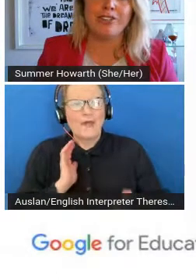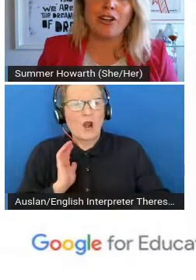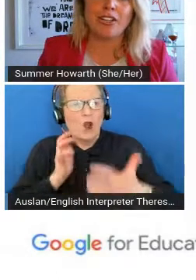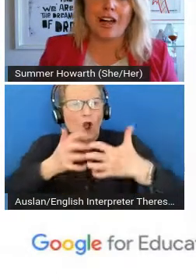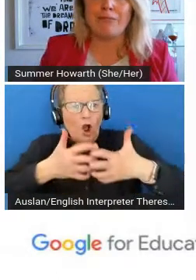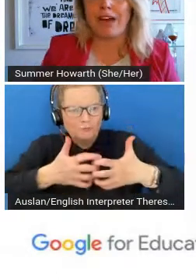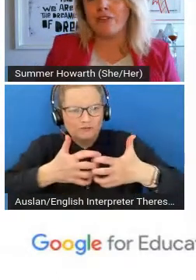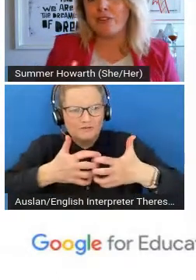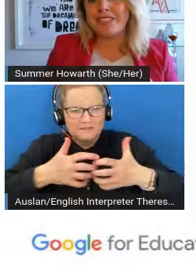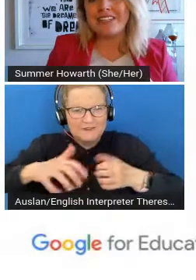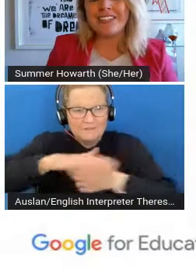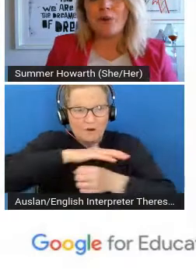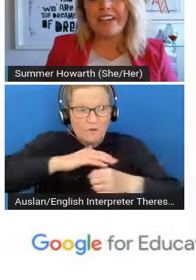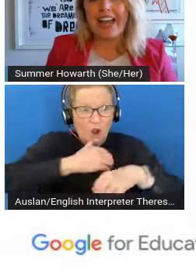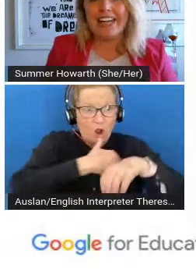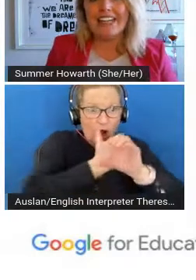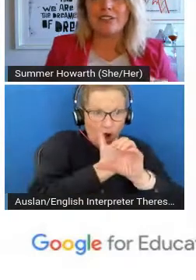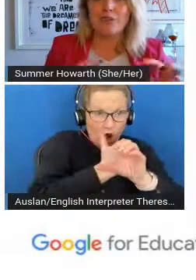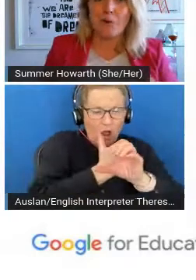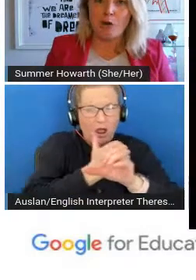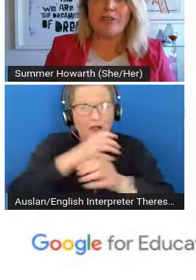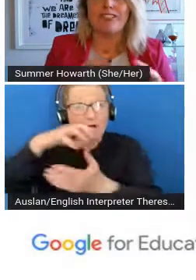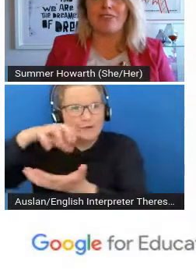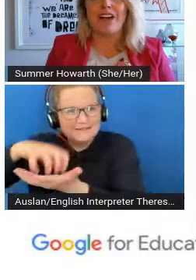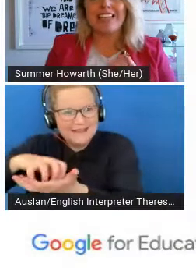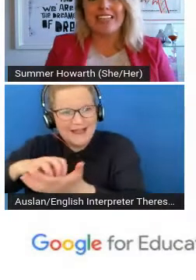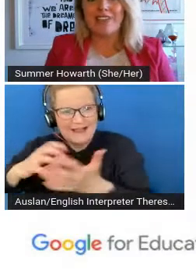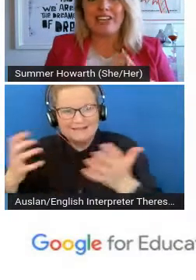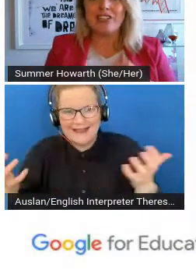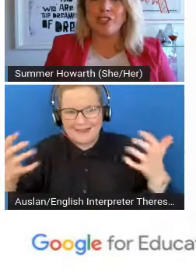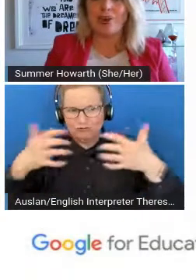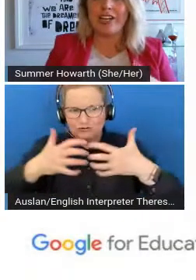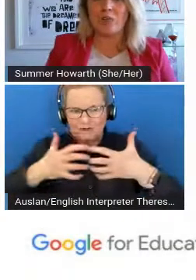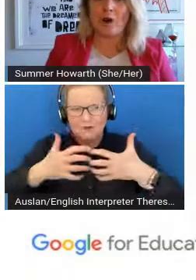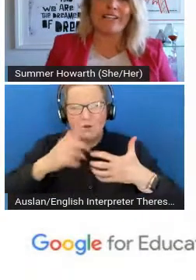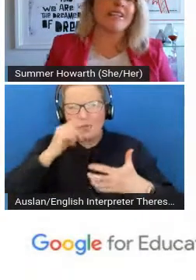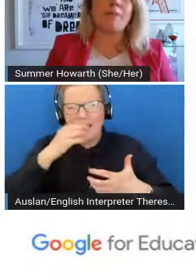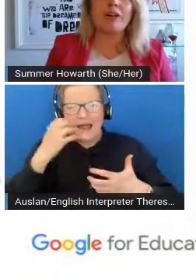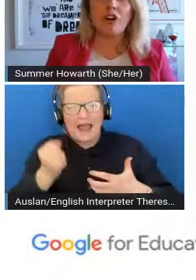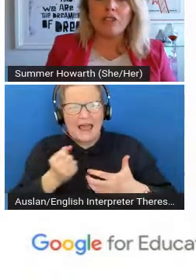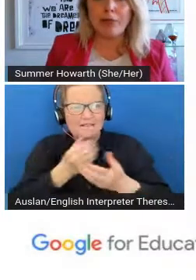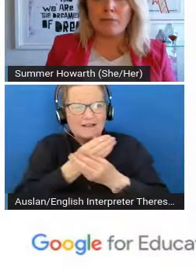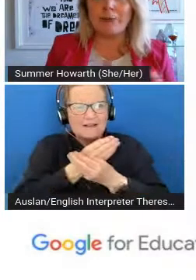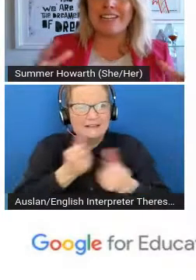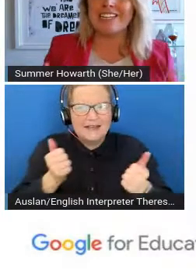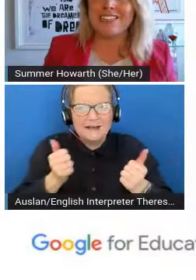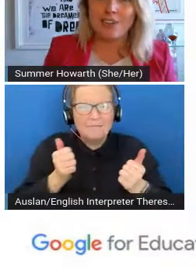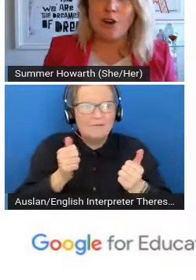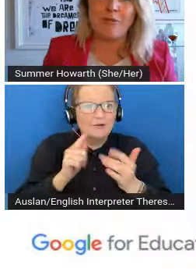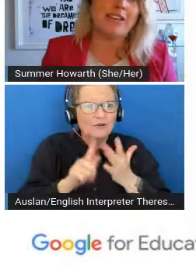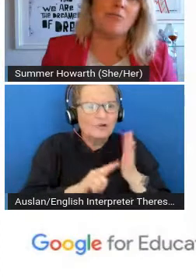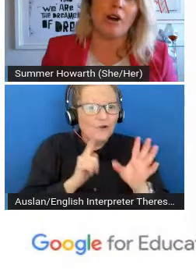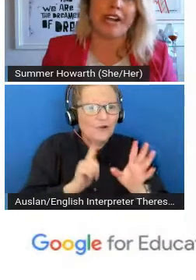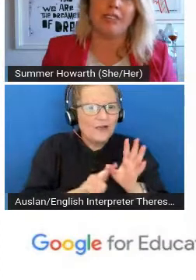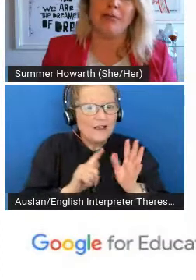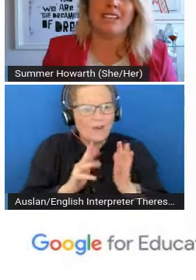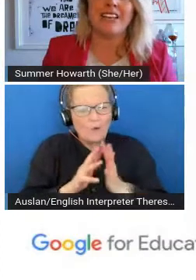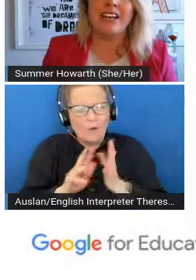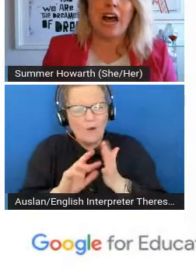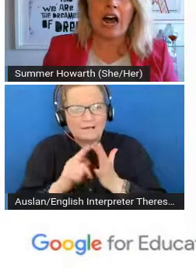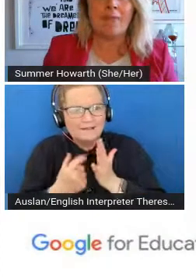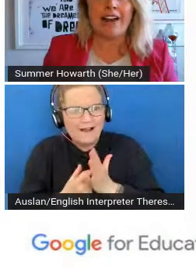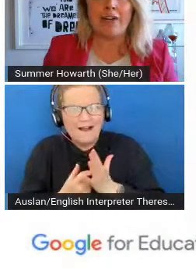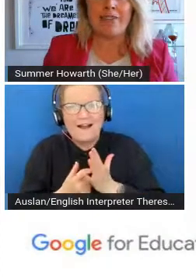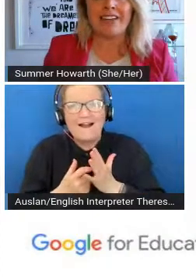of those online platforms, is that we can get those moments of levity and joy and wonder because we can bring in so many more